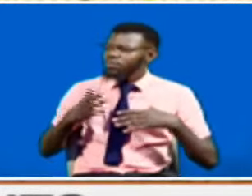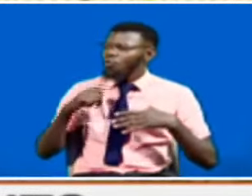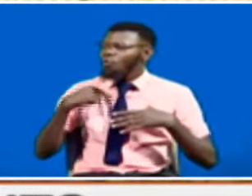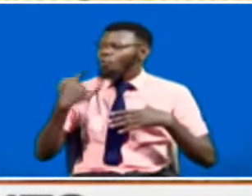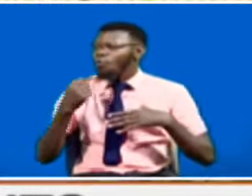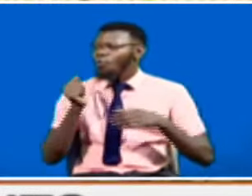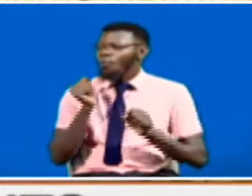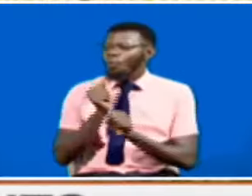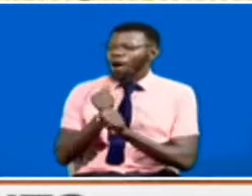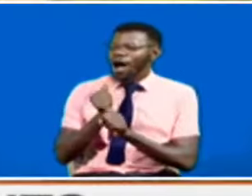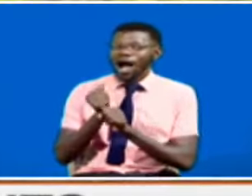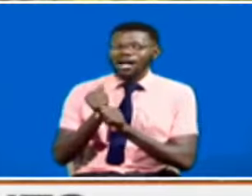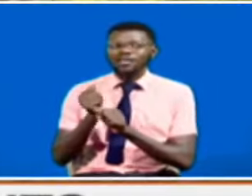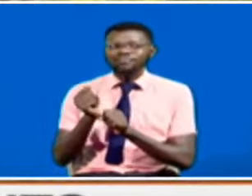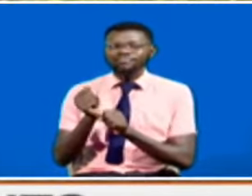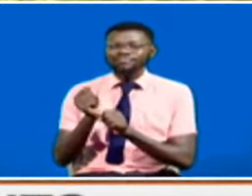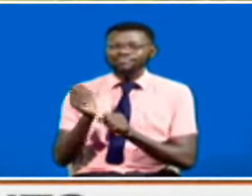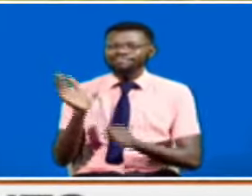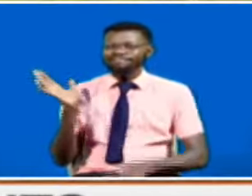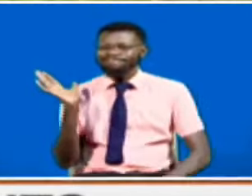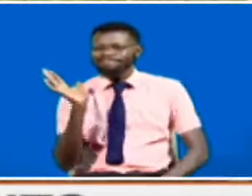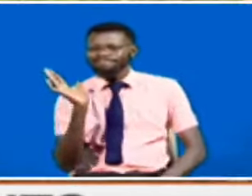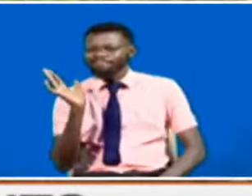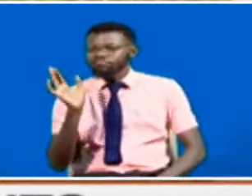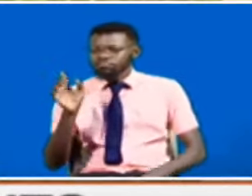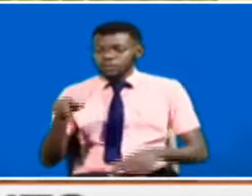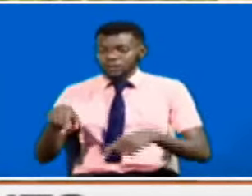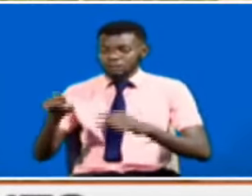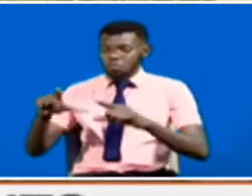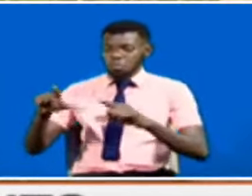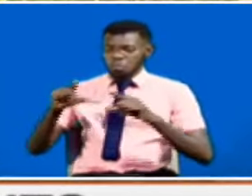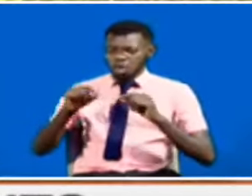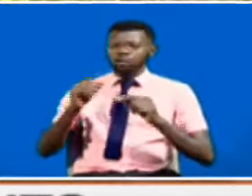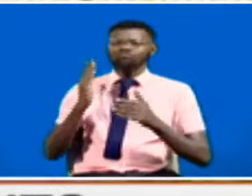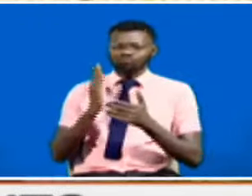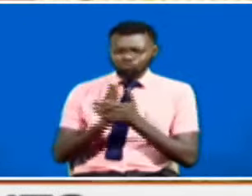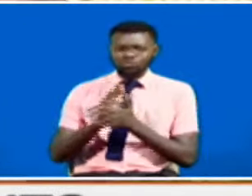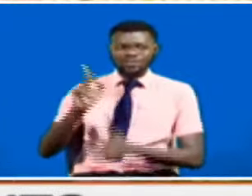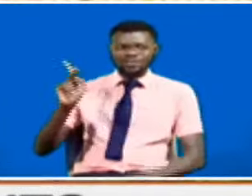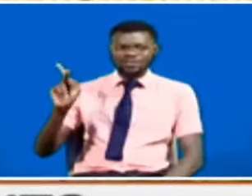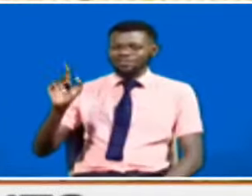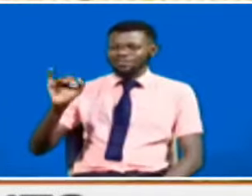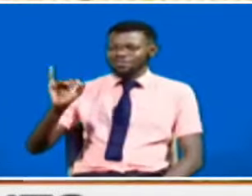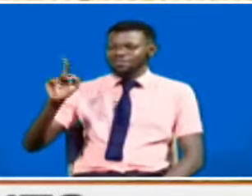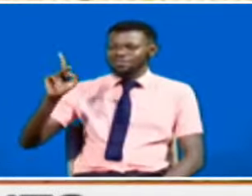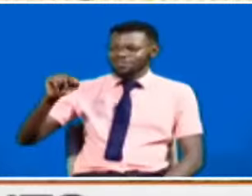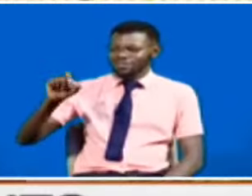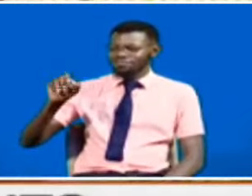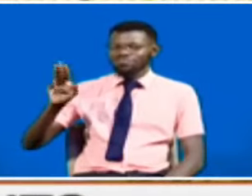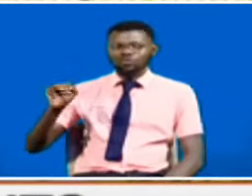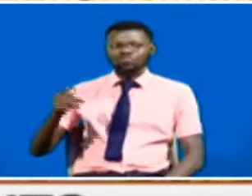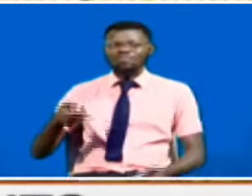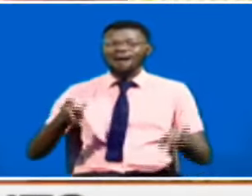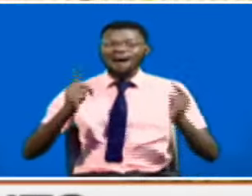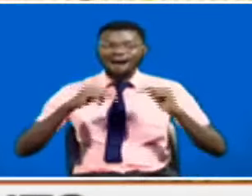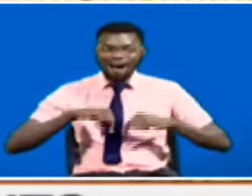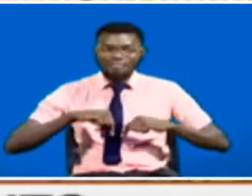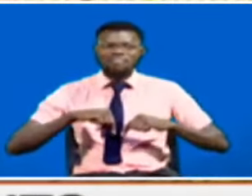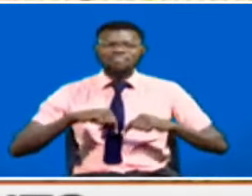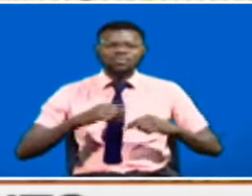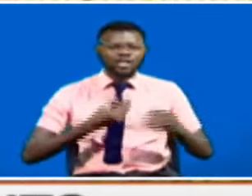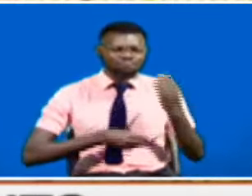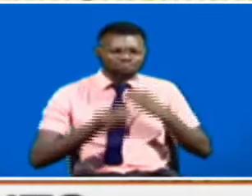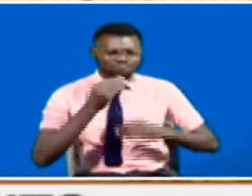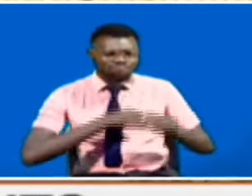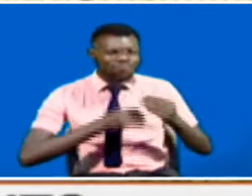kwamba Kiptum mwenyewe ndiye alikuwa hapa, na walikuwa na huzuni sana kwamba wao ndio walimlisha chakula cha mwisho jana